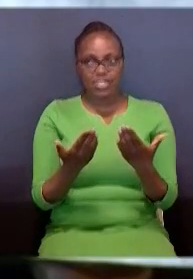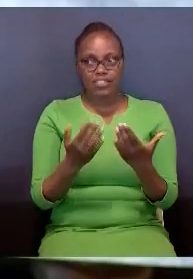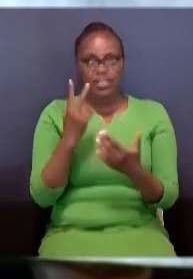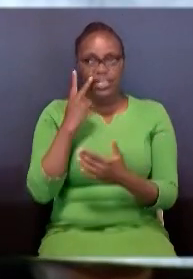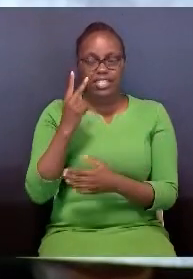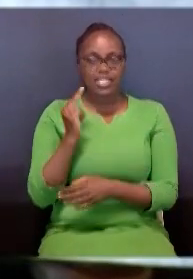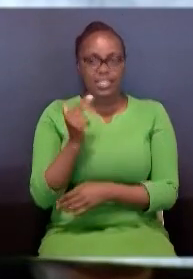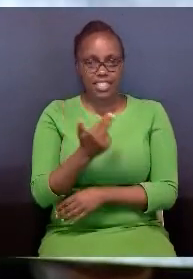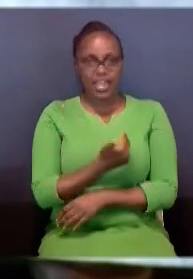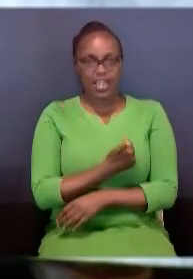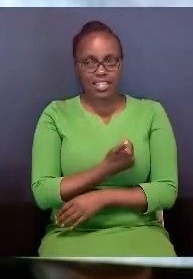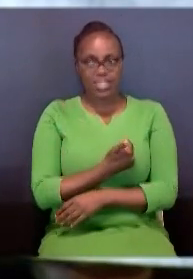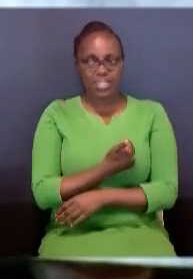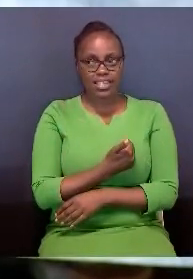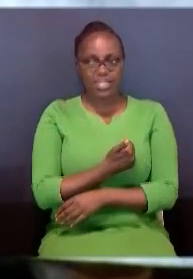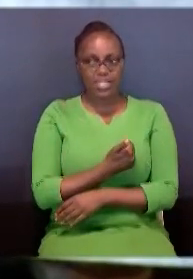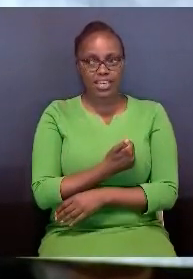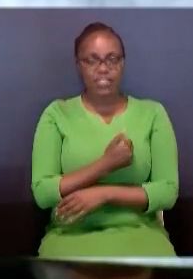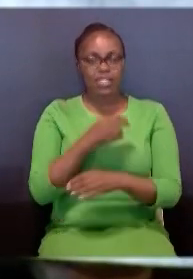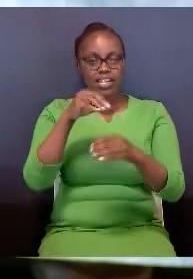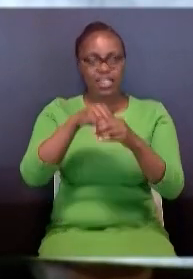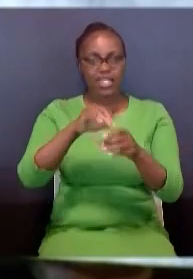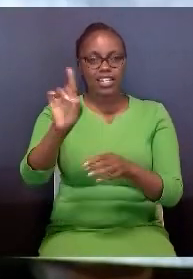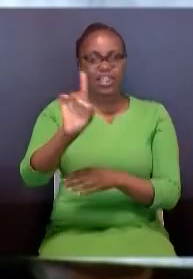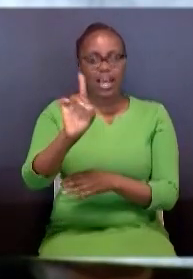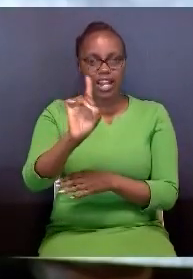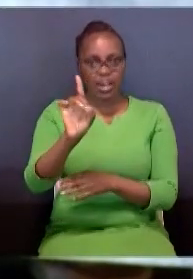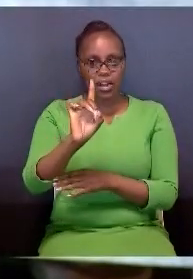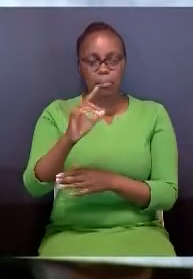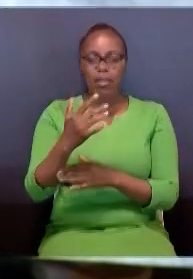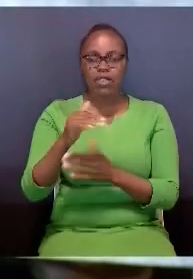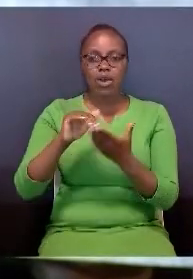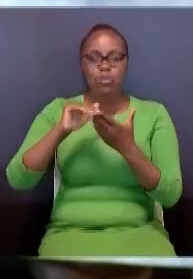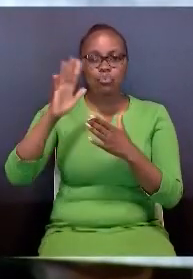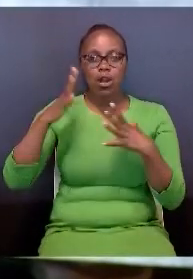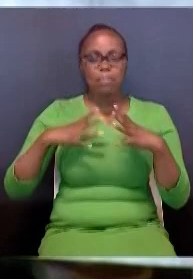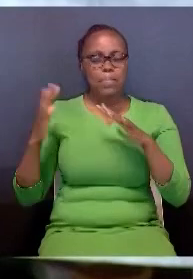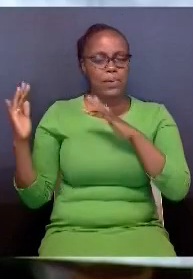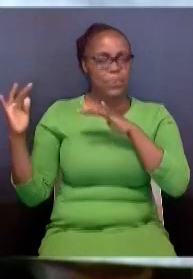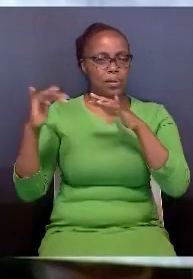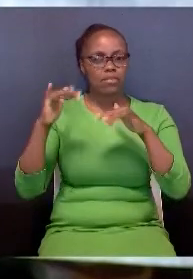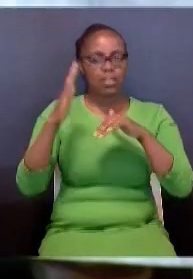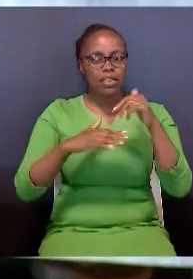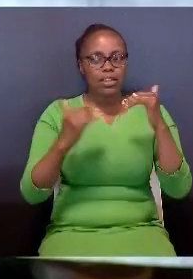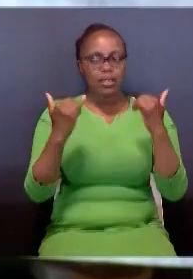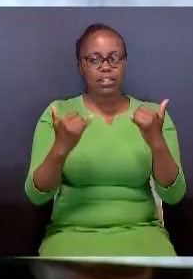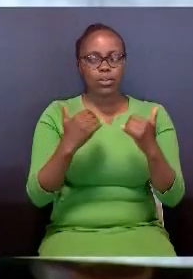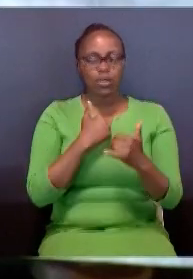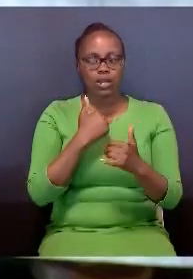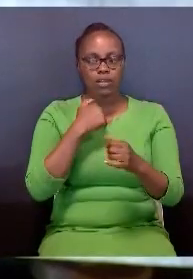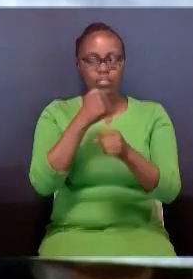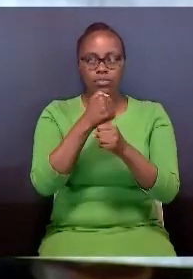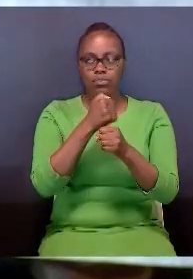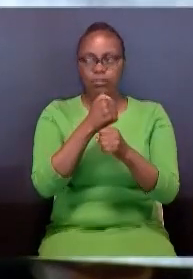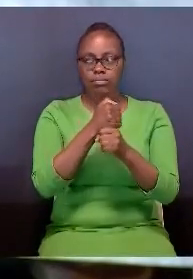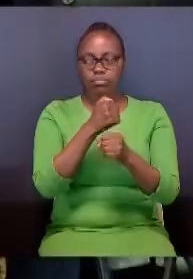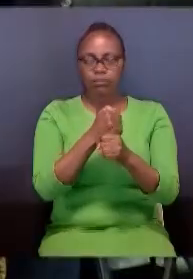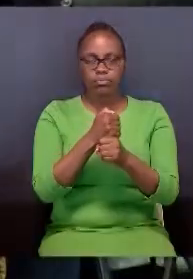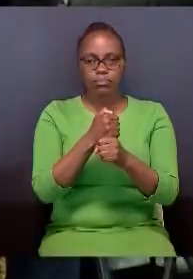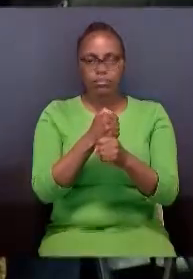see us in Nairobi in bigger numbers than there are here. For